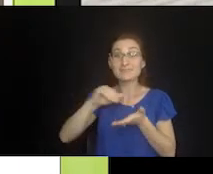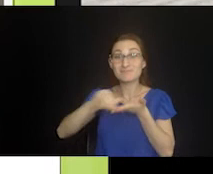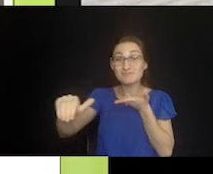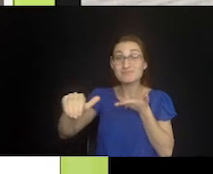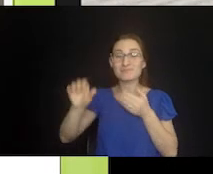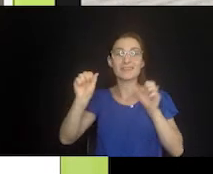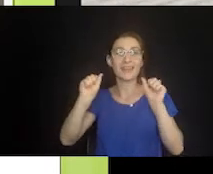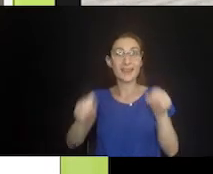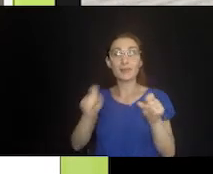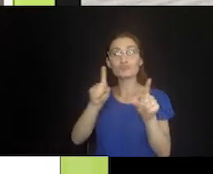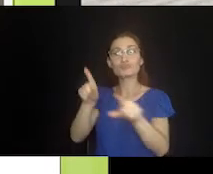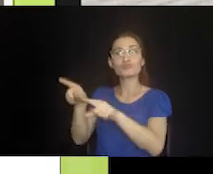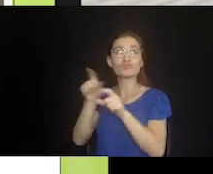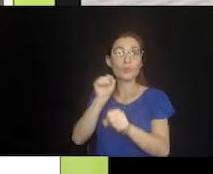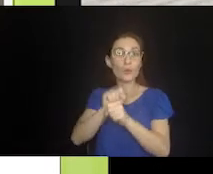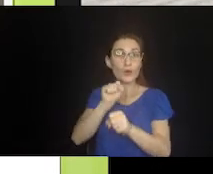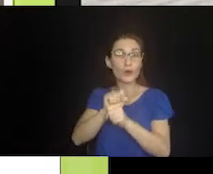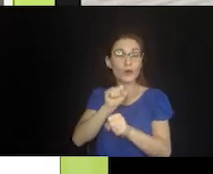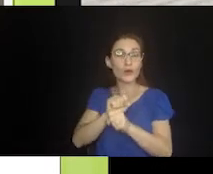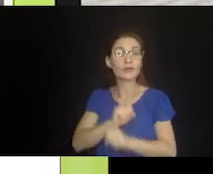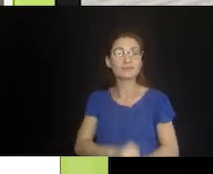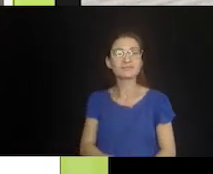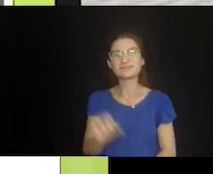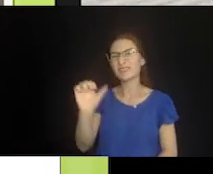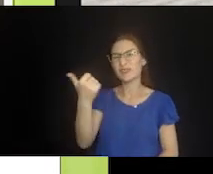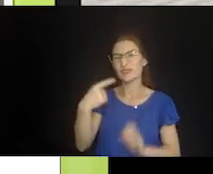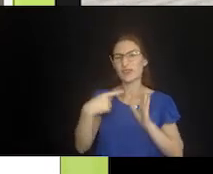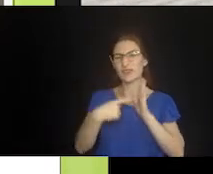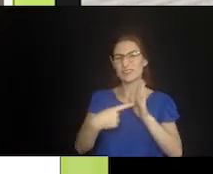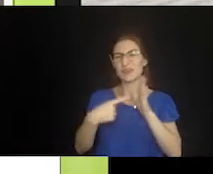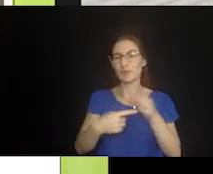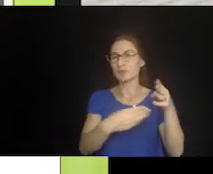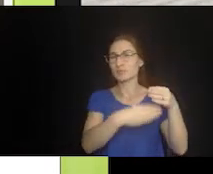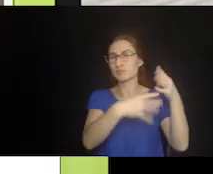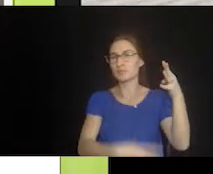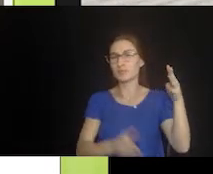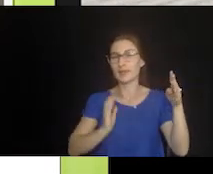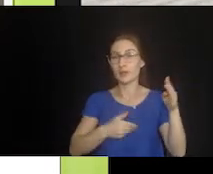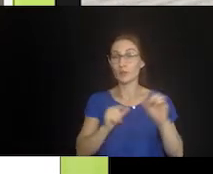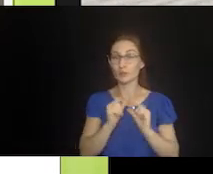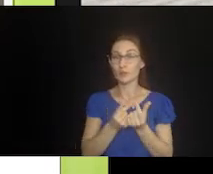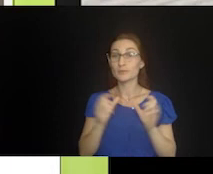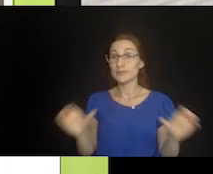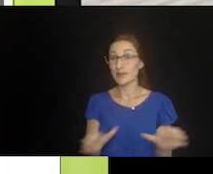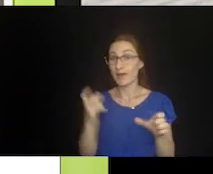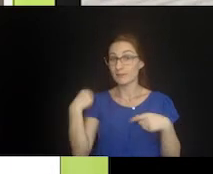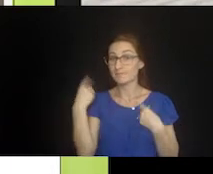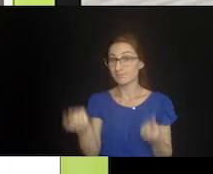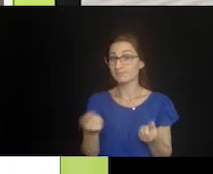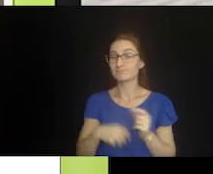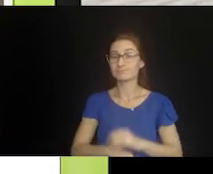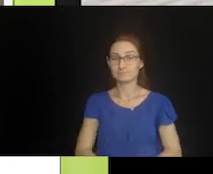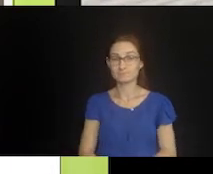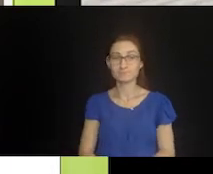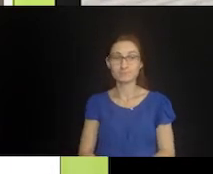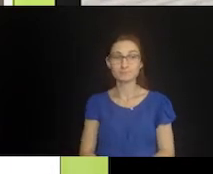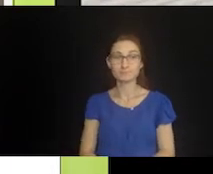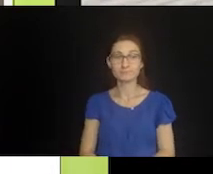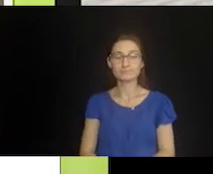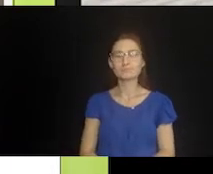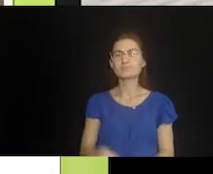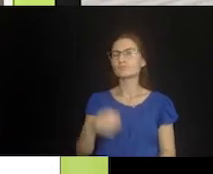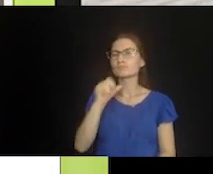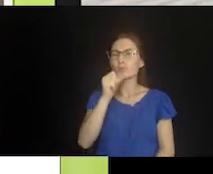volunteer. These are just a few of other examples of things that our groups have done.